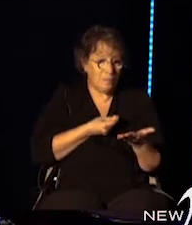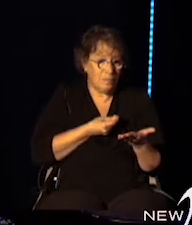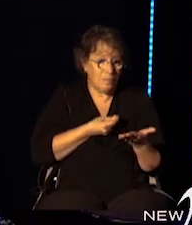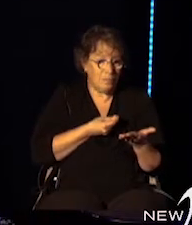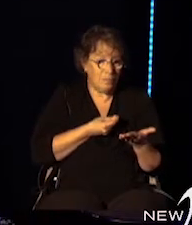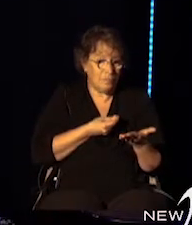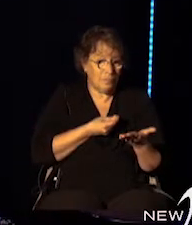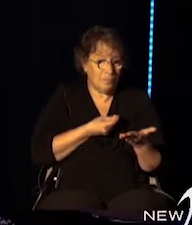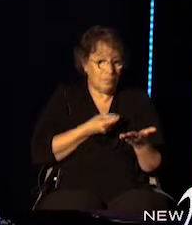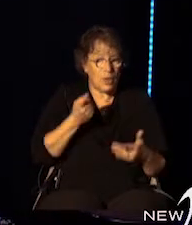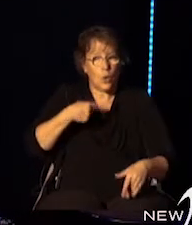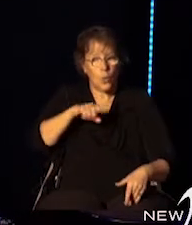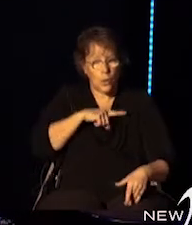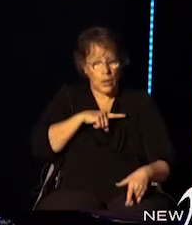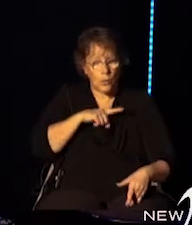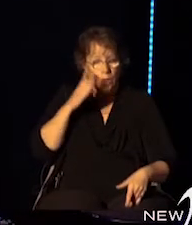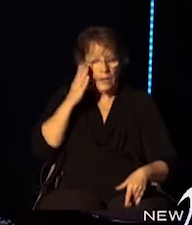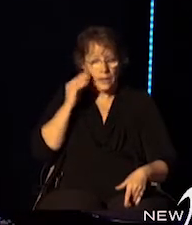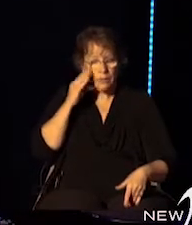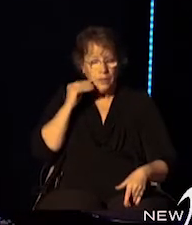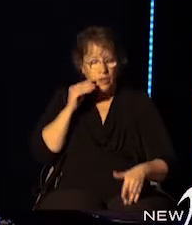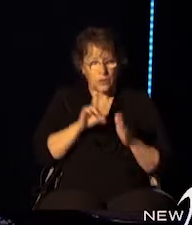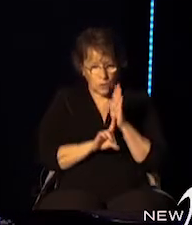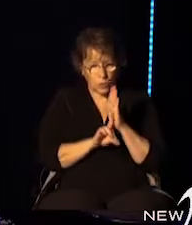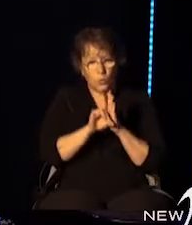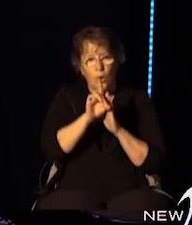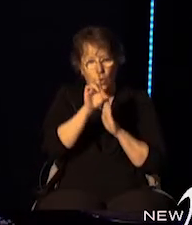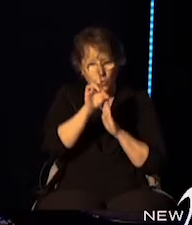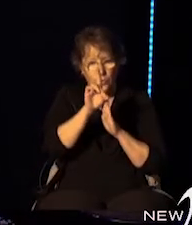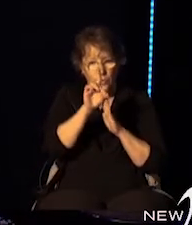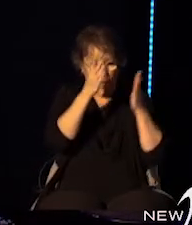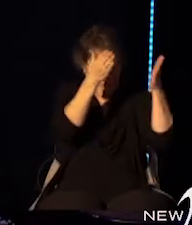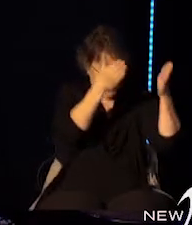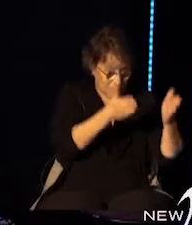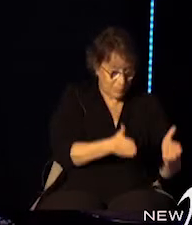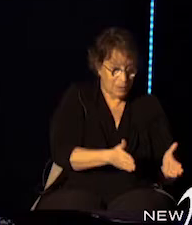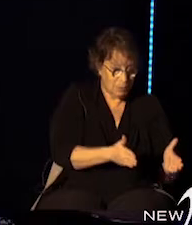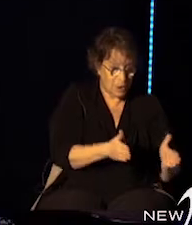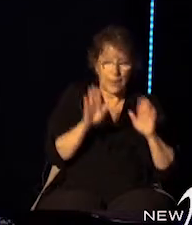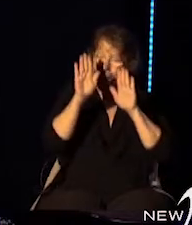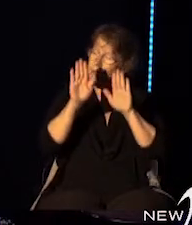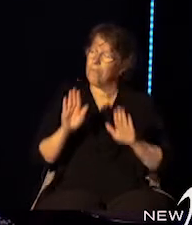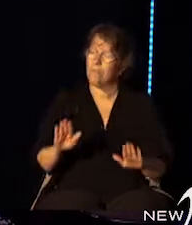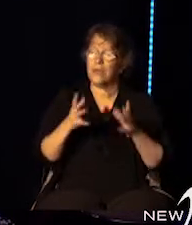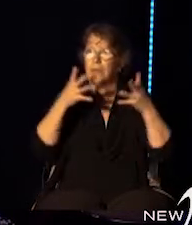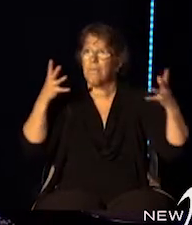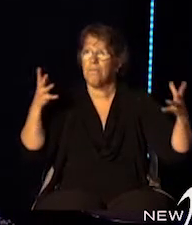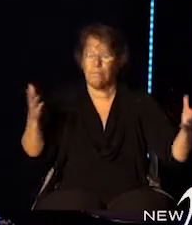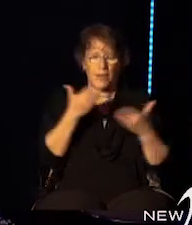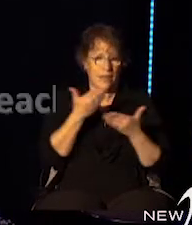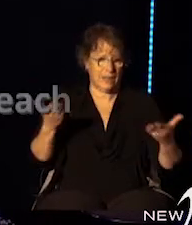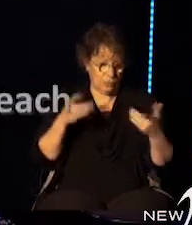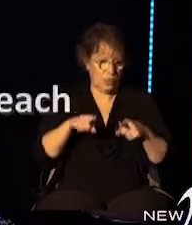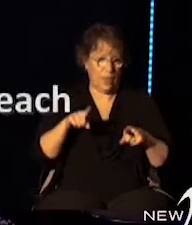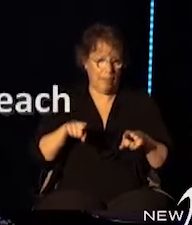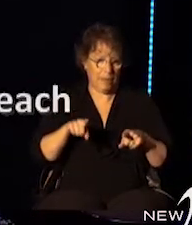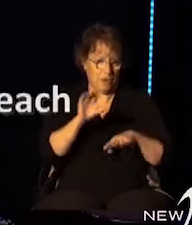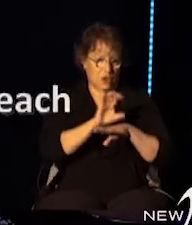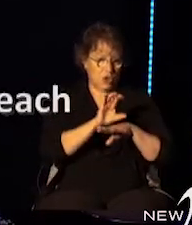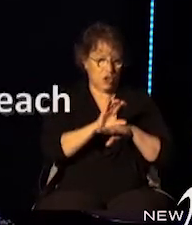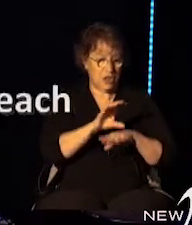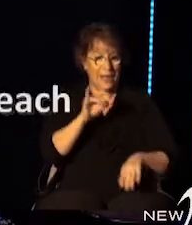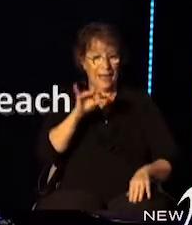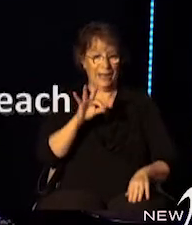growth as individuals, and big things are going to happen as a whole church. If we play it safe, we will never